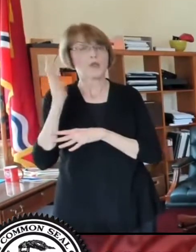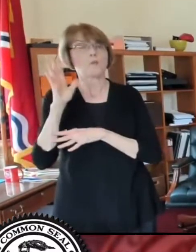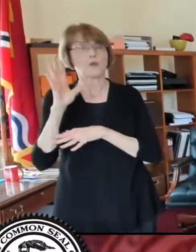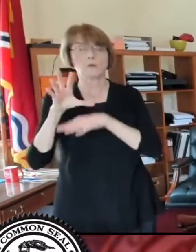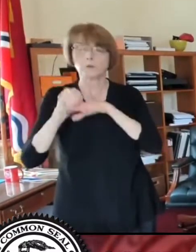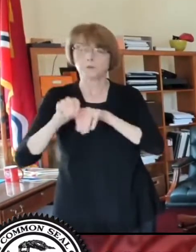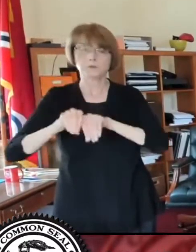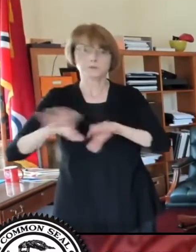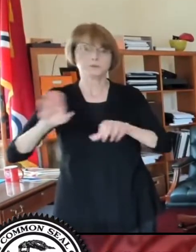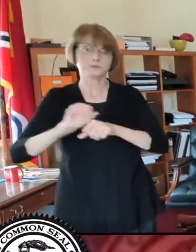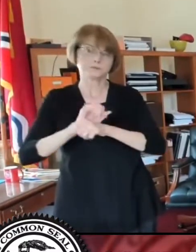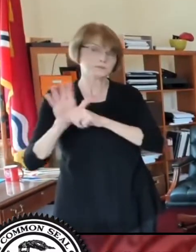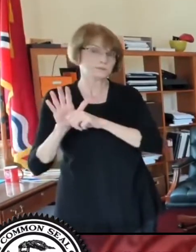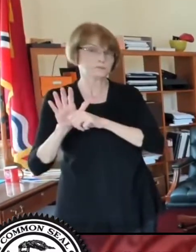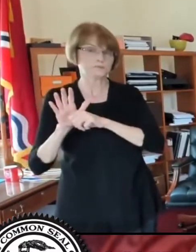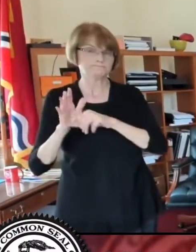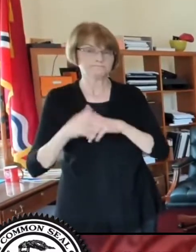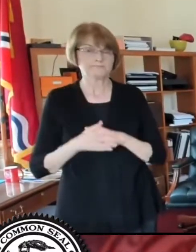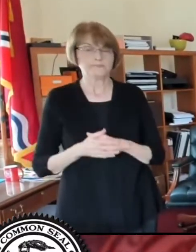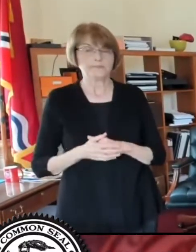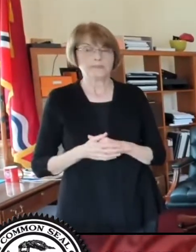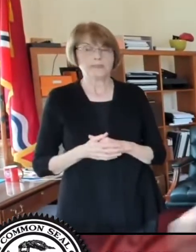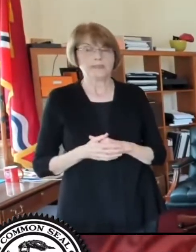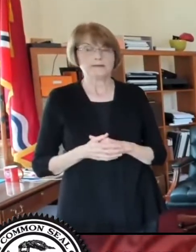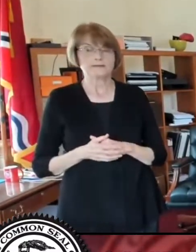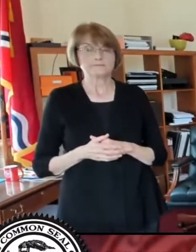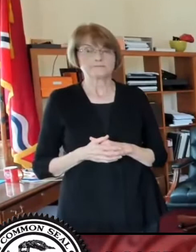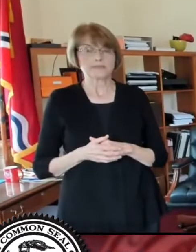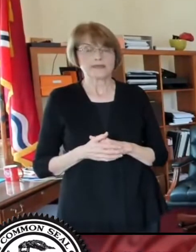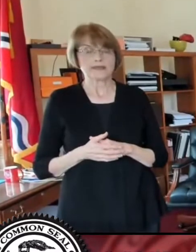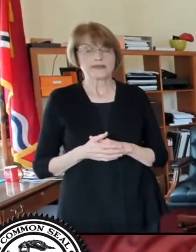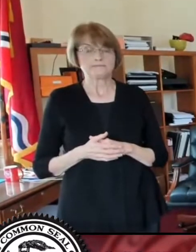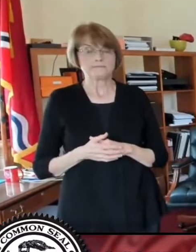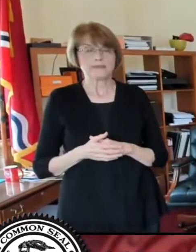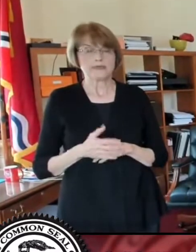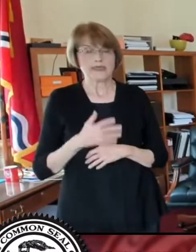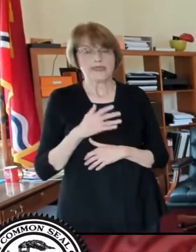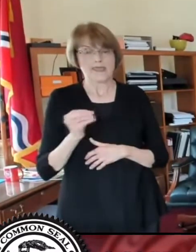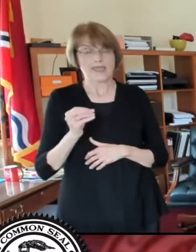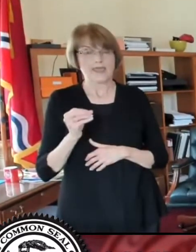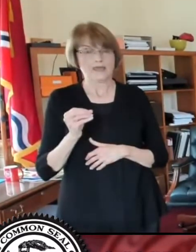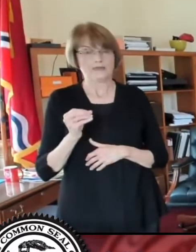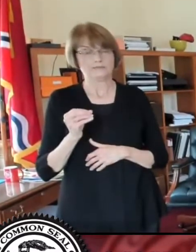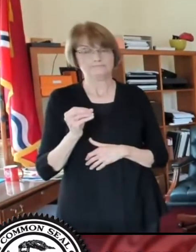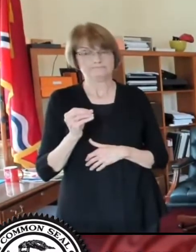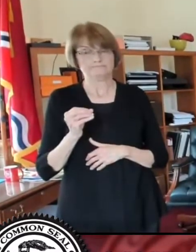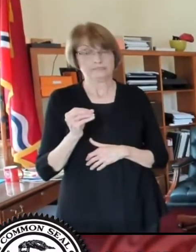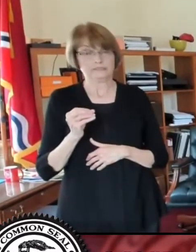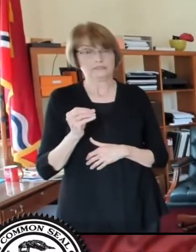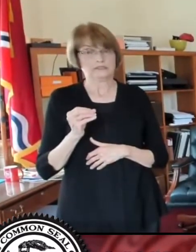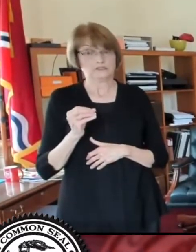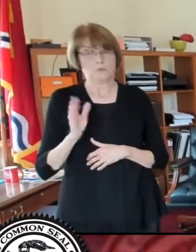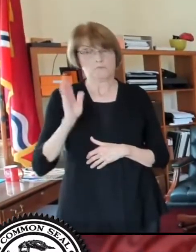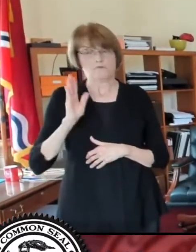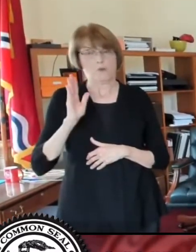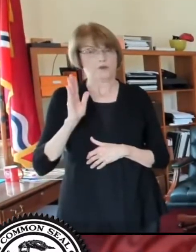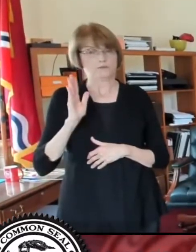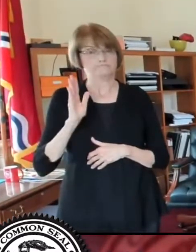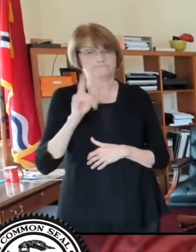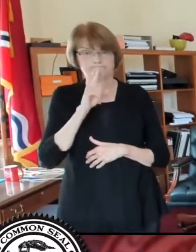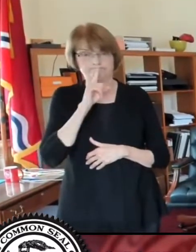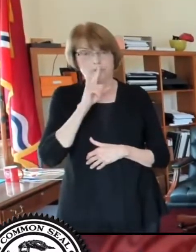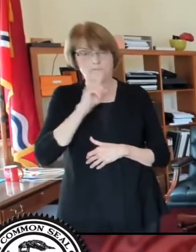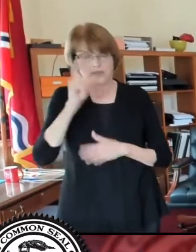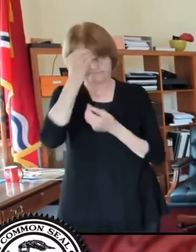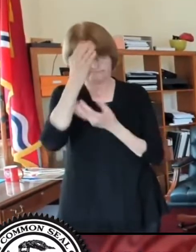of COVID. And I didn't mention earlier, but I'll let you know now, we have